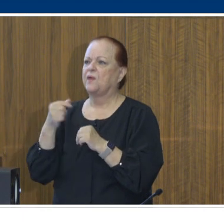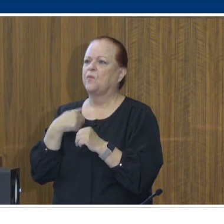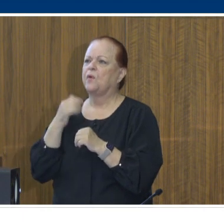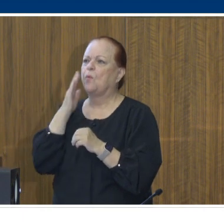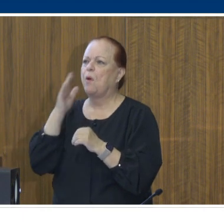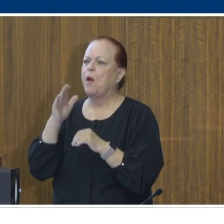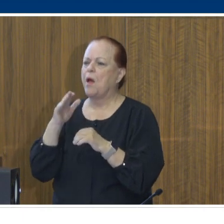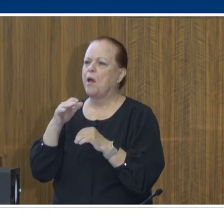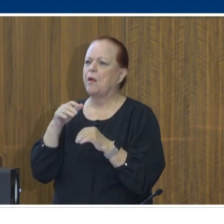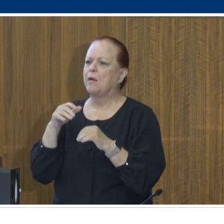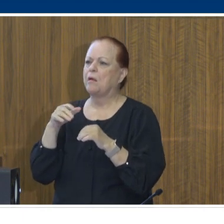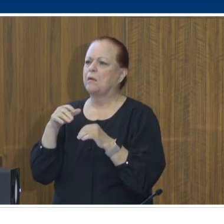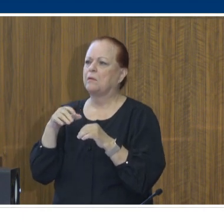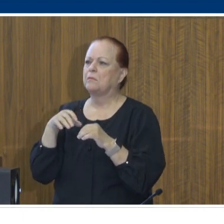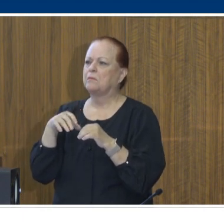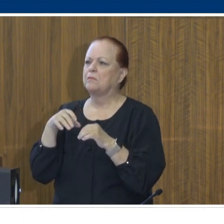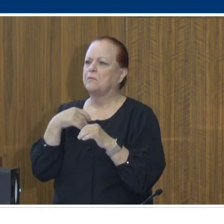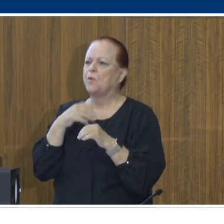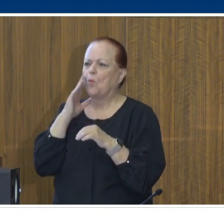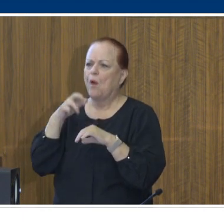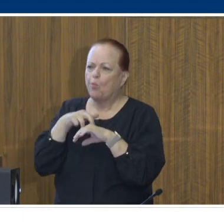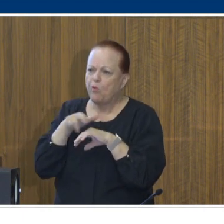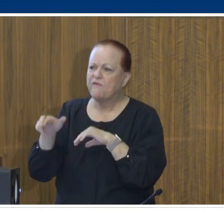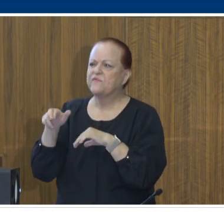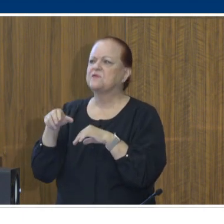referencing our website, which is